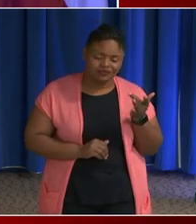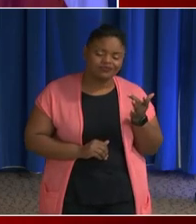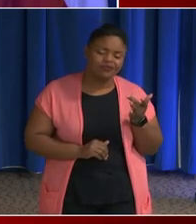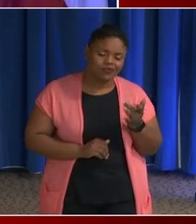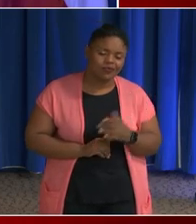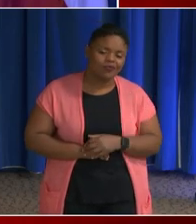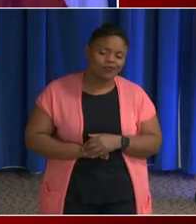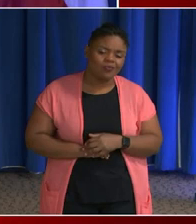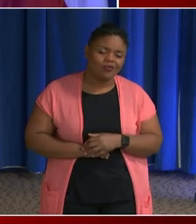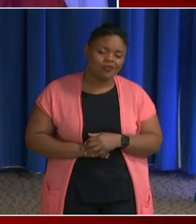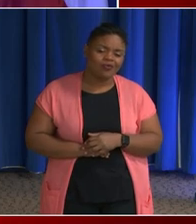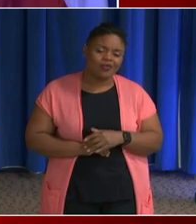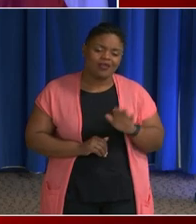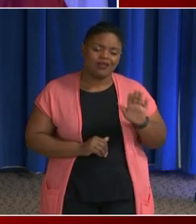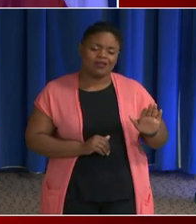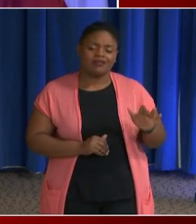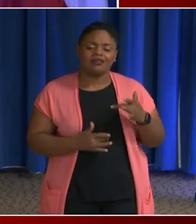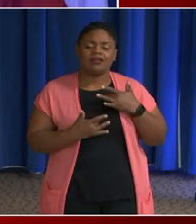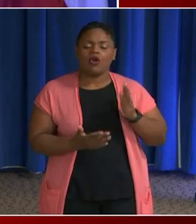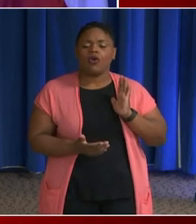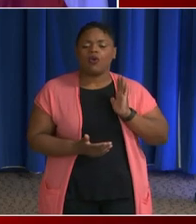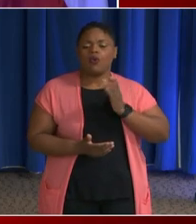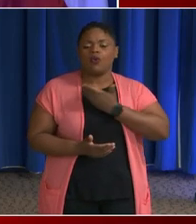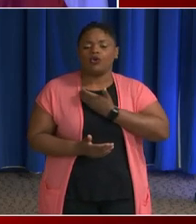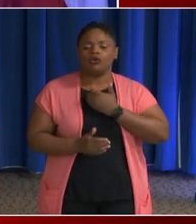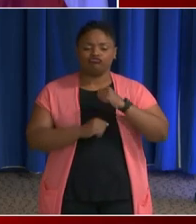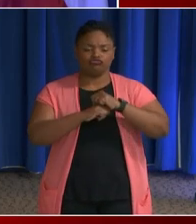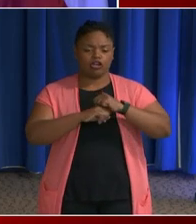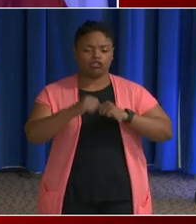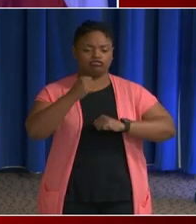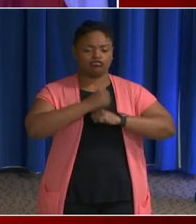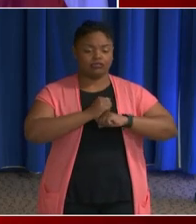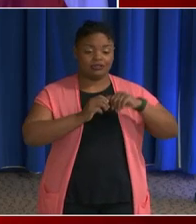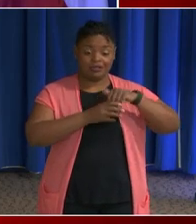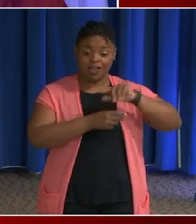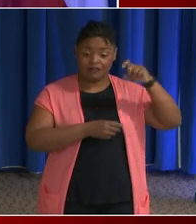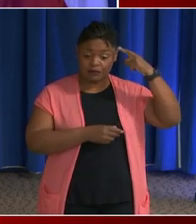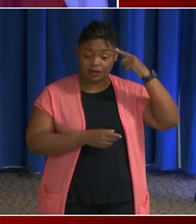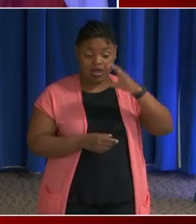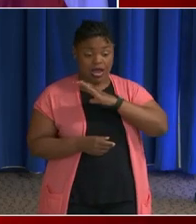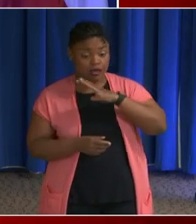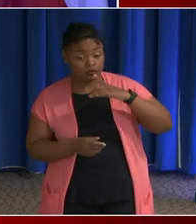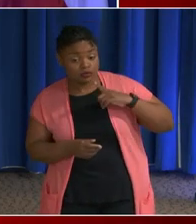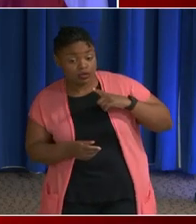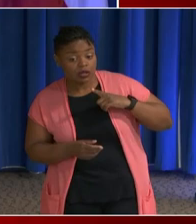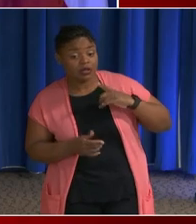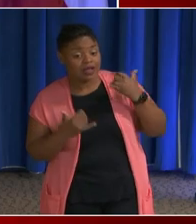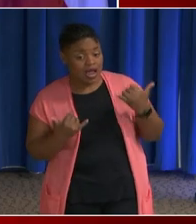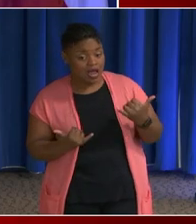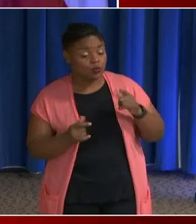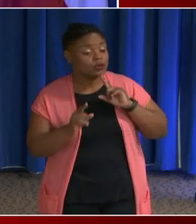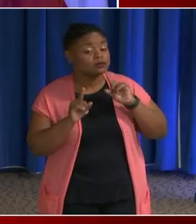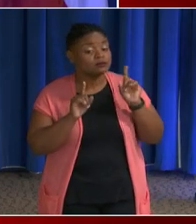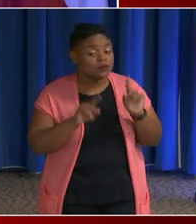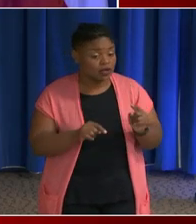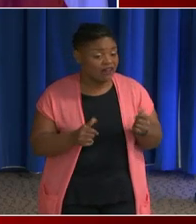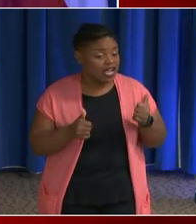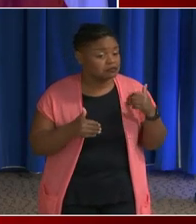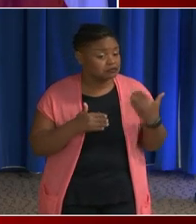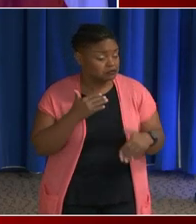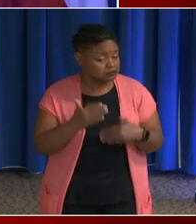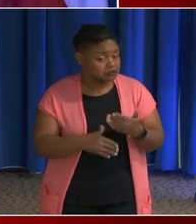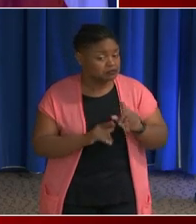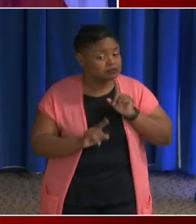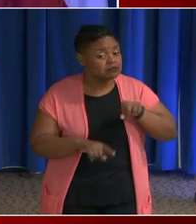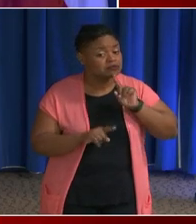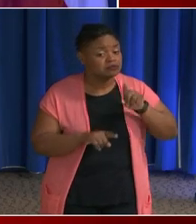Just because of the nature of our structure of government, the council is in a position where it can respond fairly quickly to events like this,